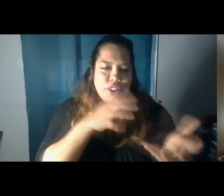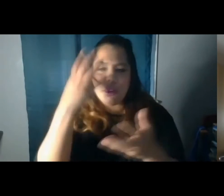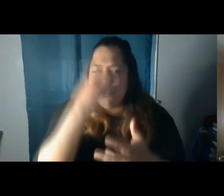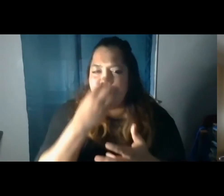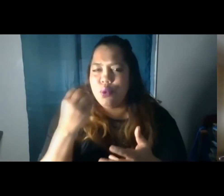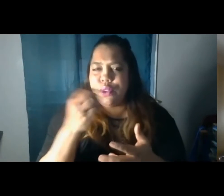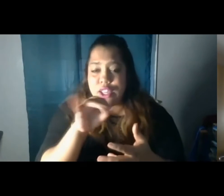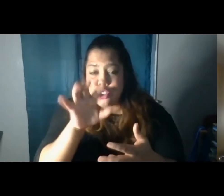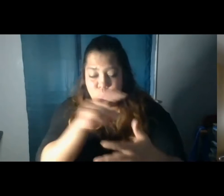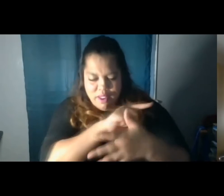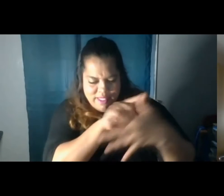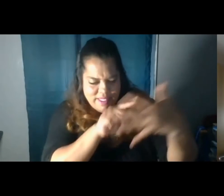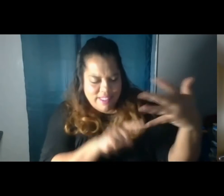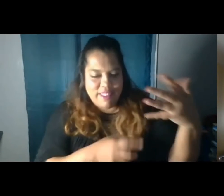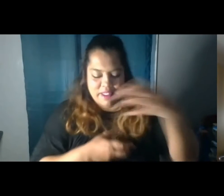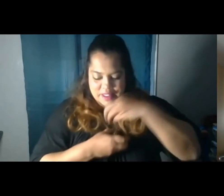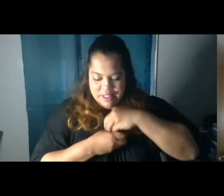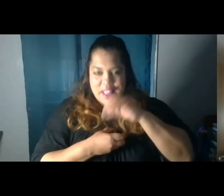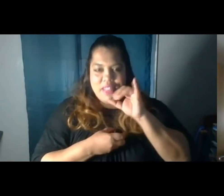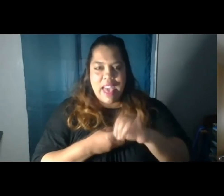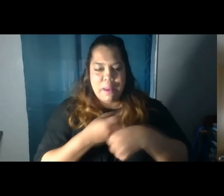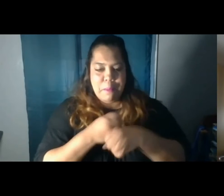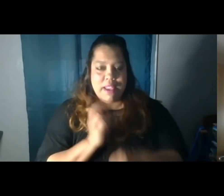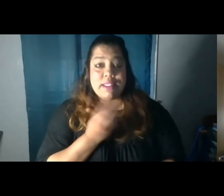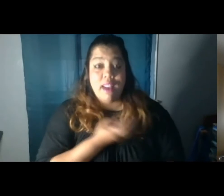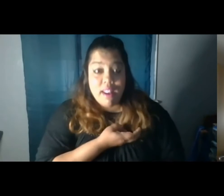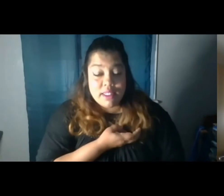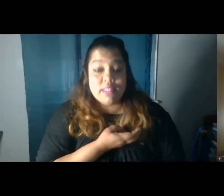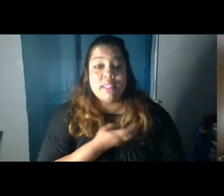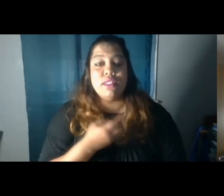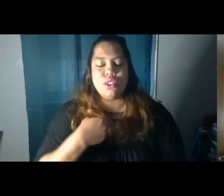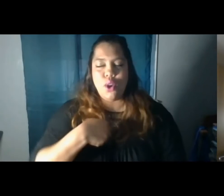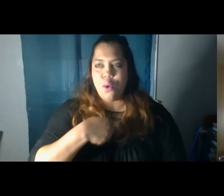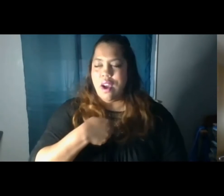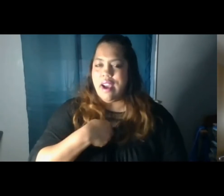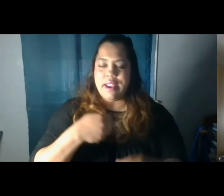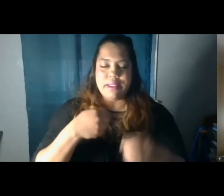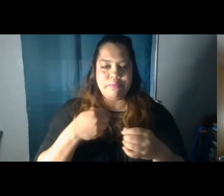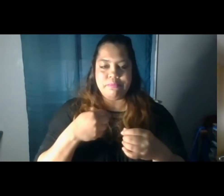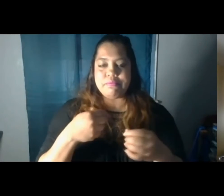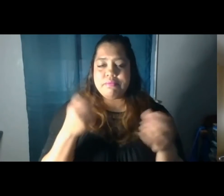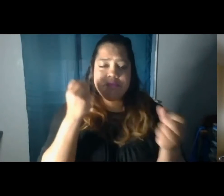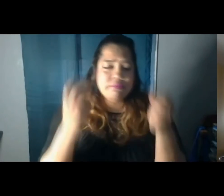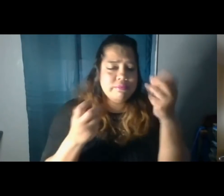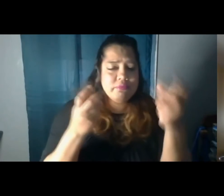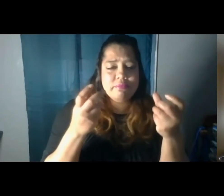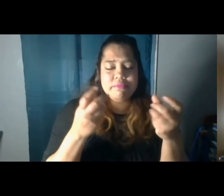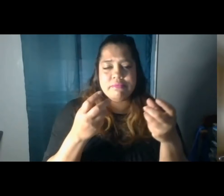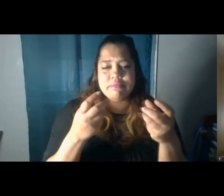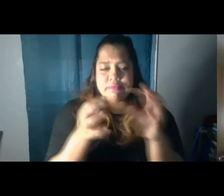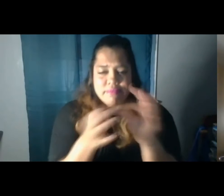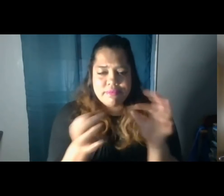Releasing this treatment into the law, knowing that it is done unto us as we believe. And we know it's the highest and